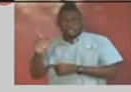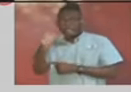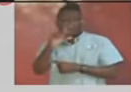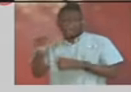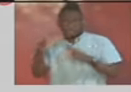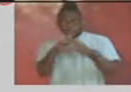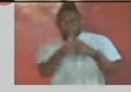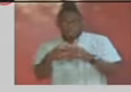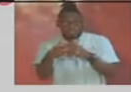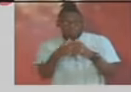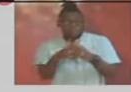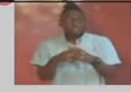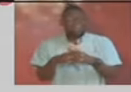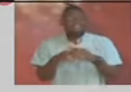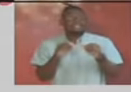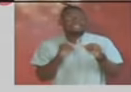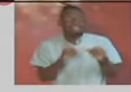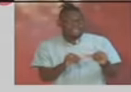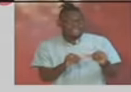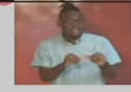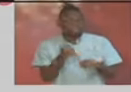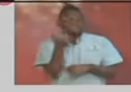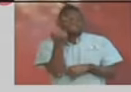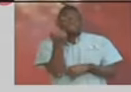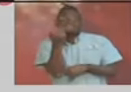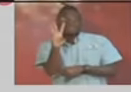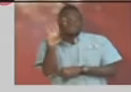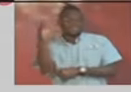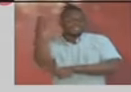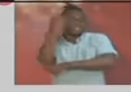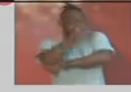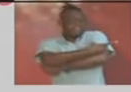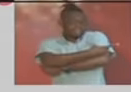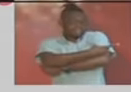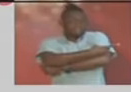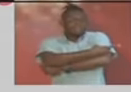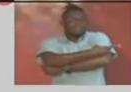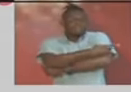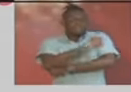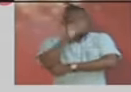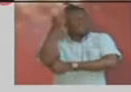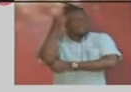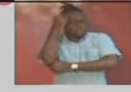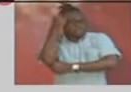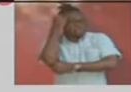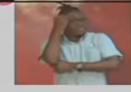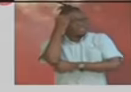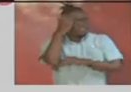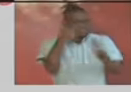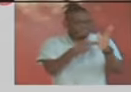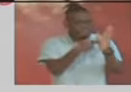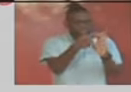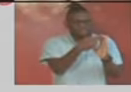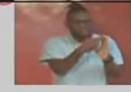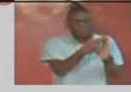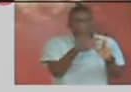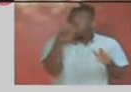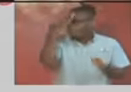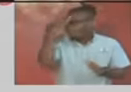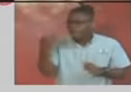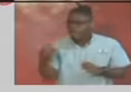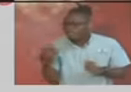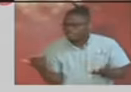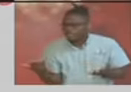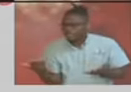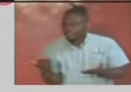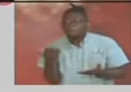individuals have to spend 14 days in a state facility. The rationale for it has always been the possibility